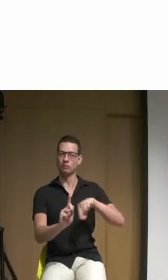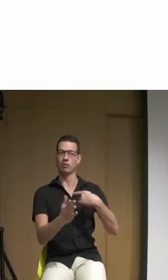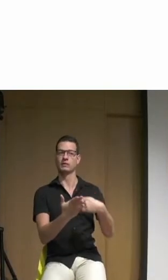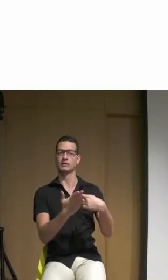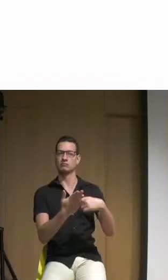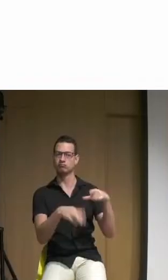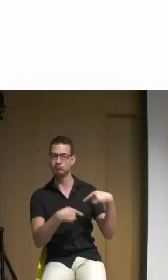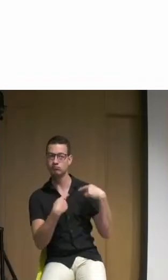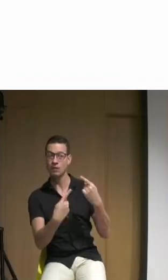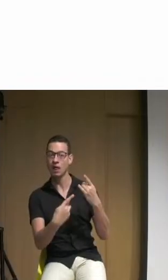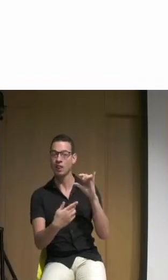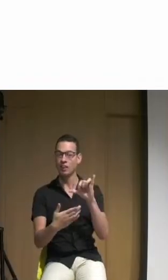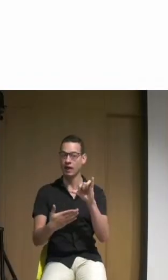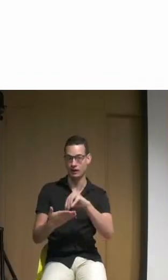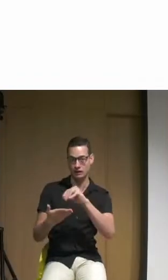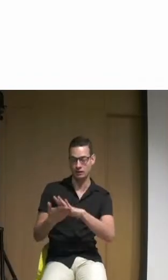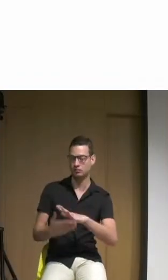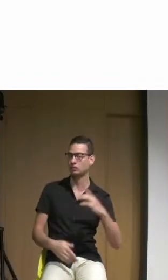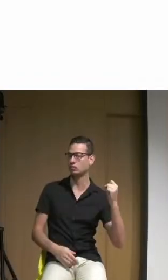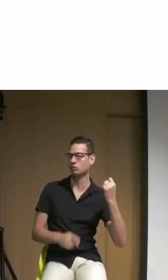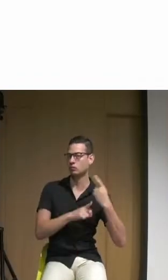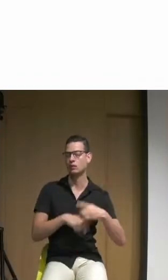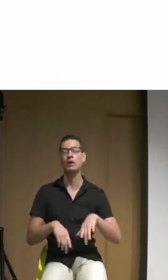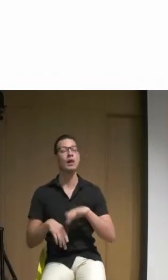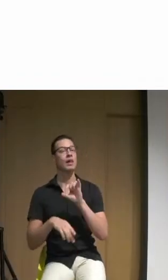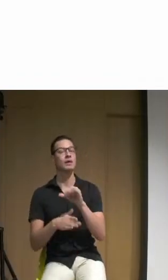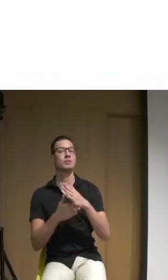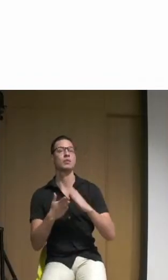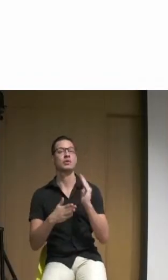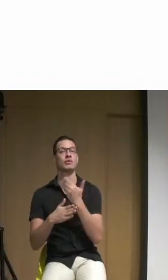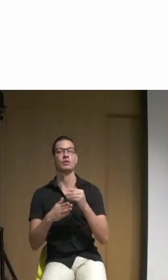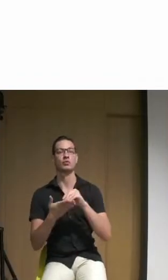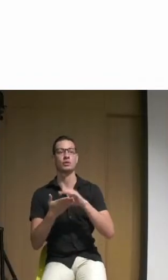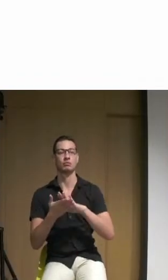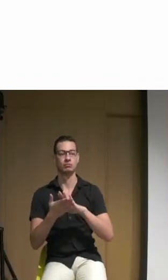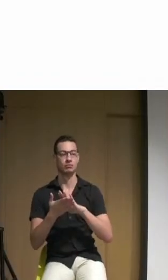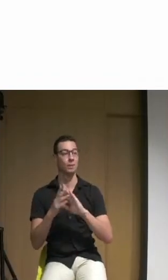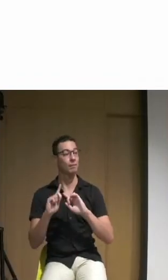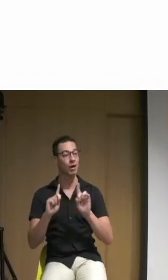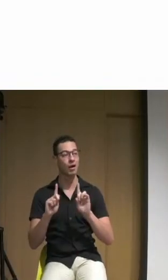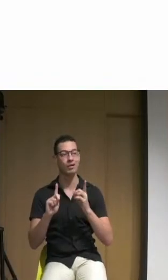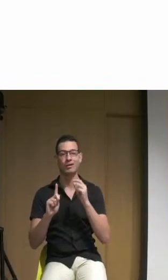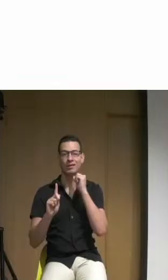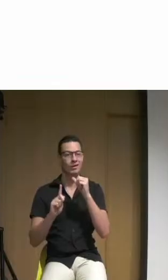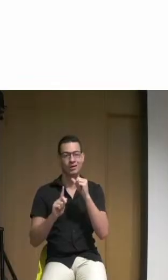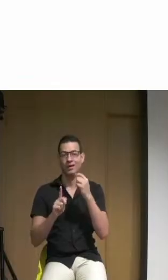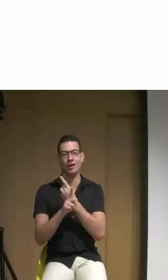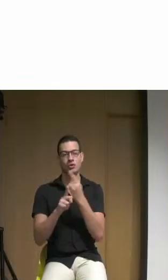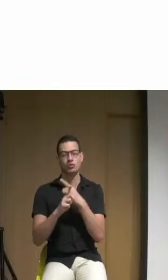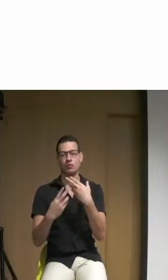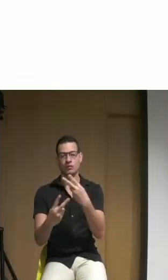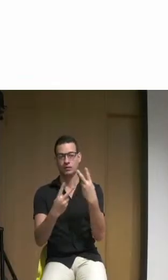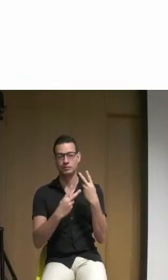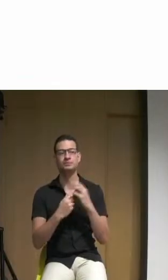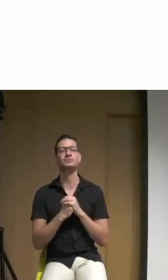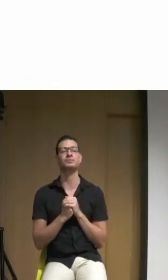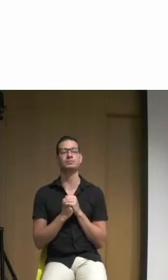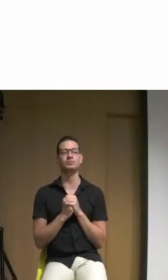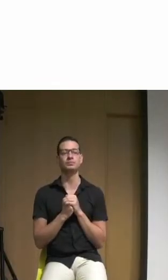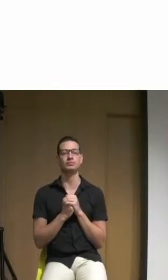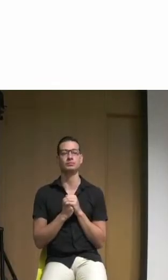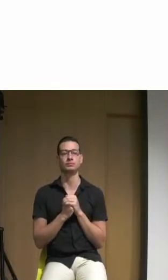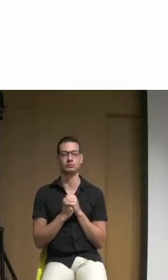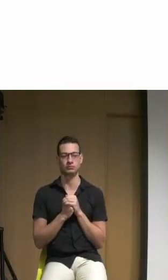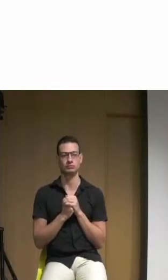That's correct. It is a part of the commission's records, and it is not an accurate reflection of the